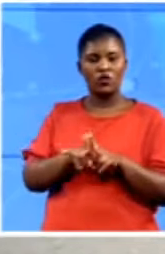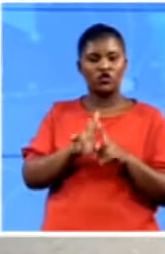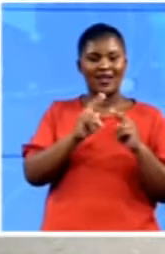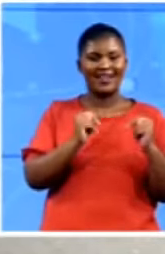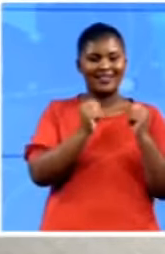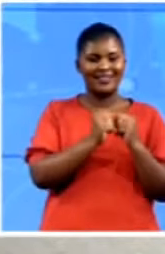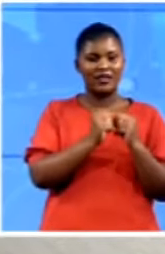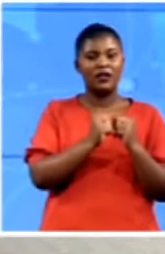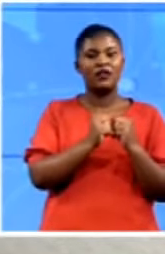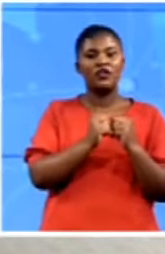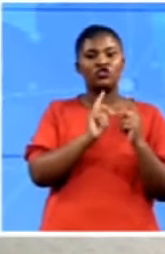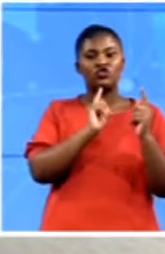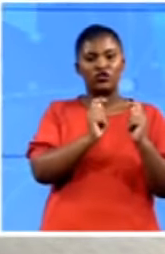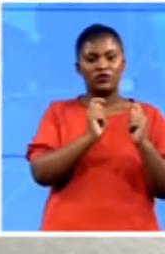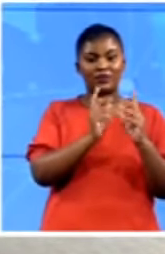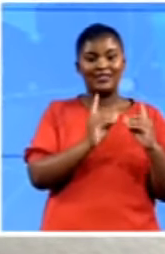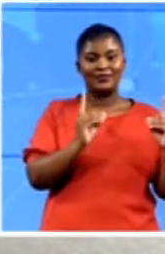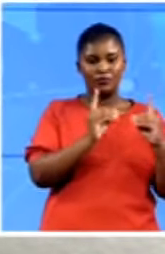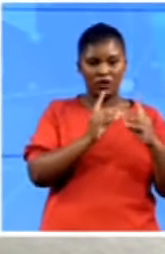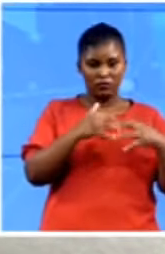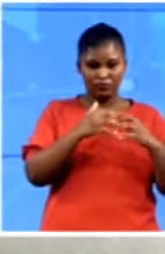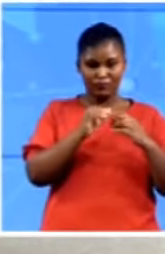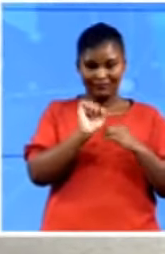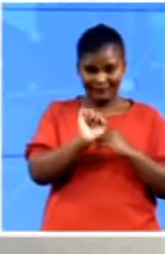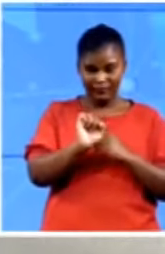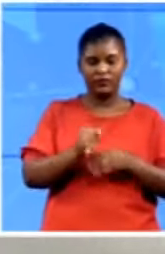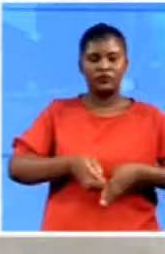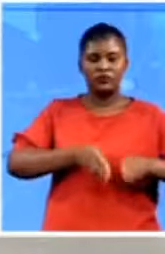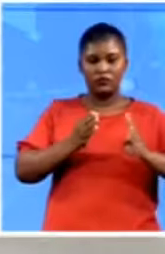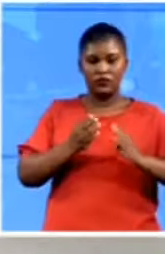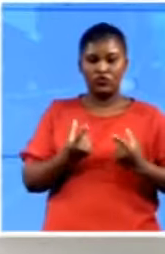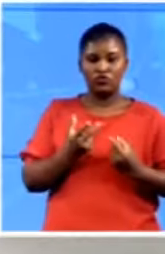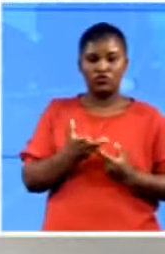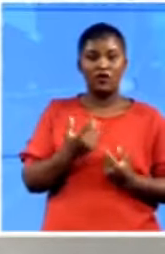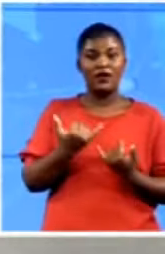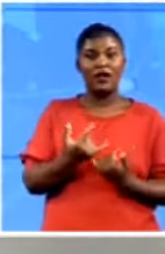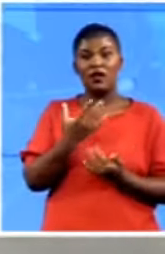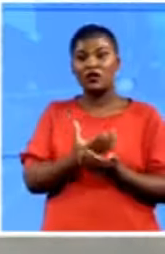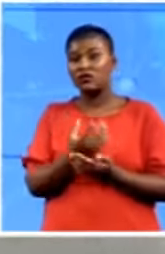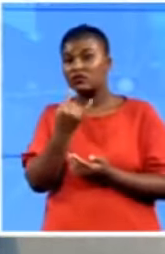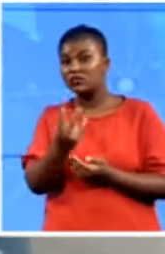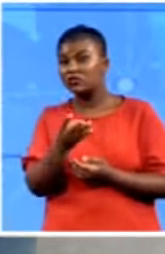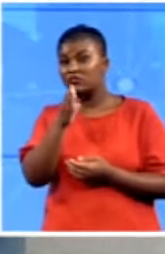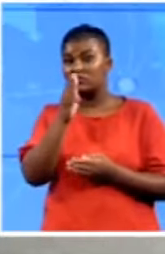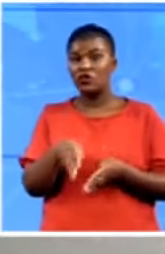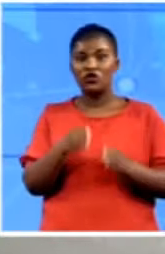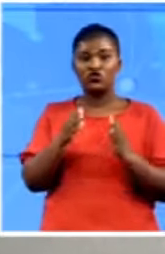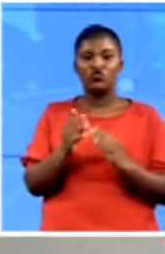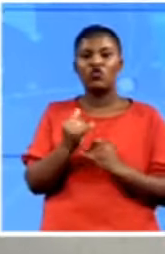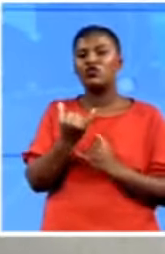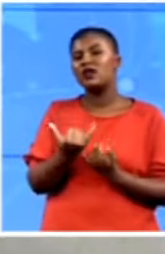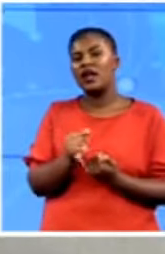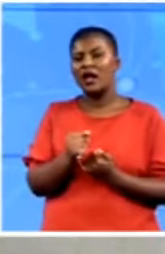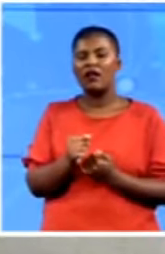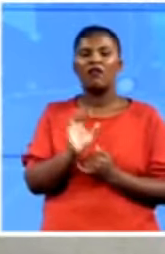on this operation. So a lot of that focus, but I guess if you're on this road, you won't be spared. While much of the focus, Desiree, as I